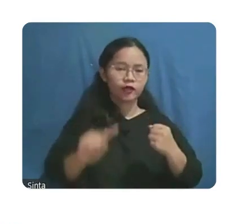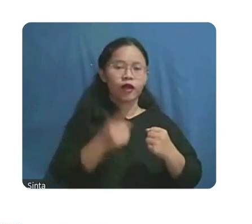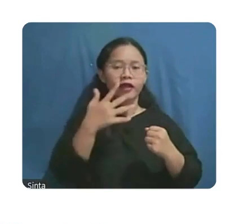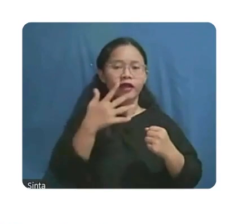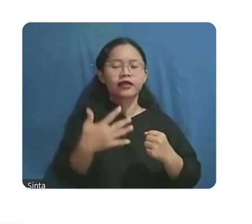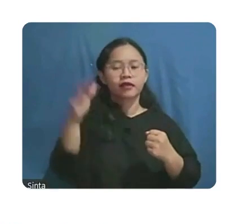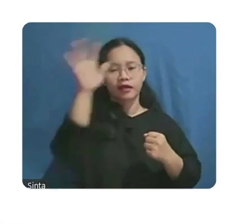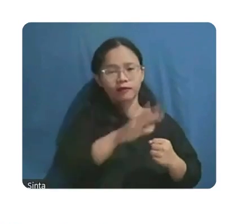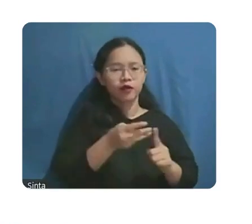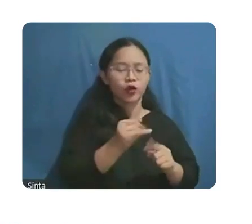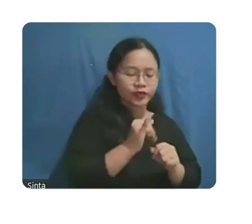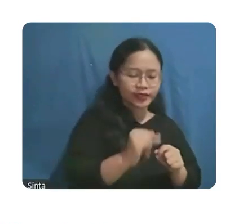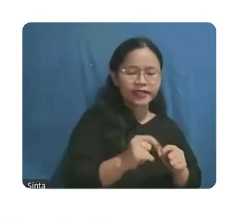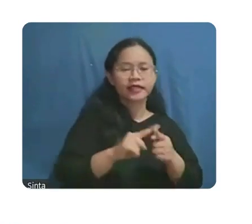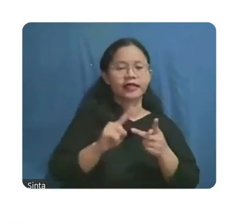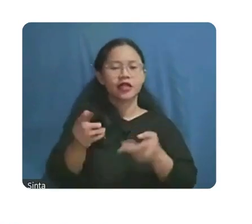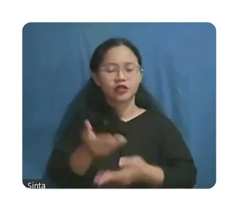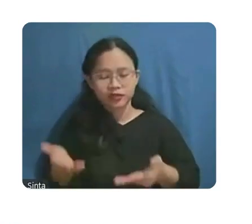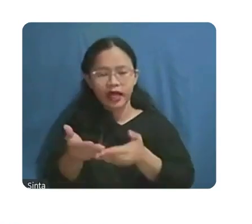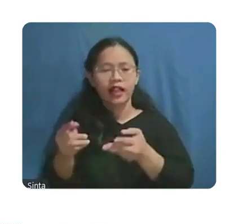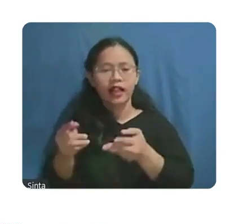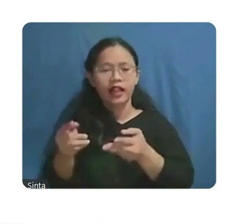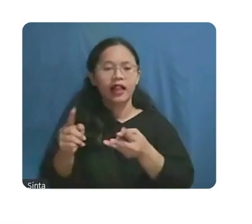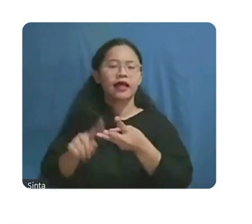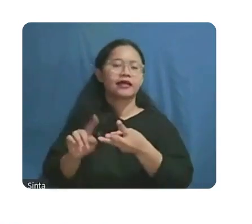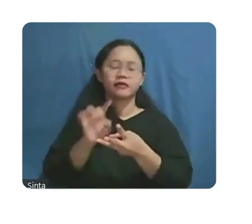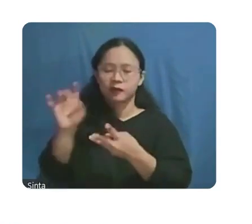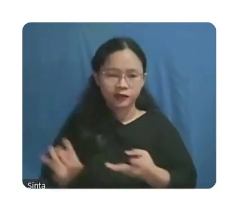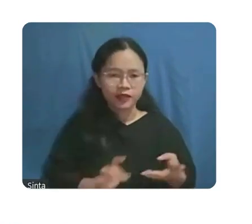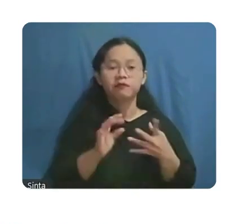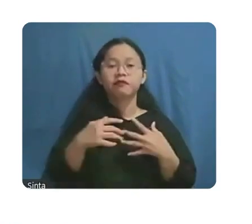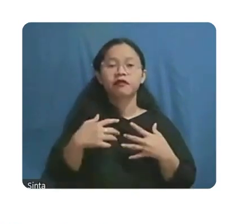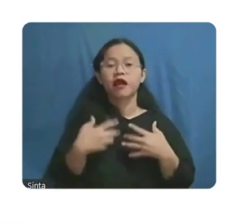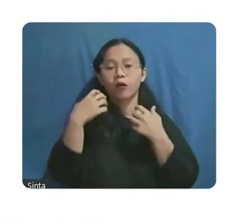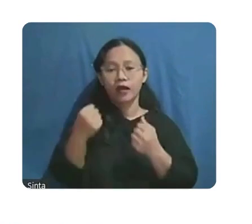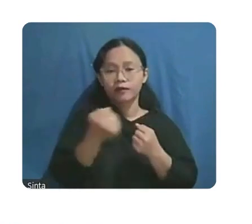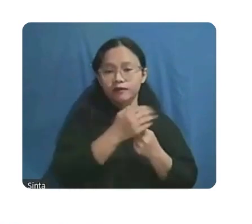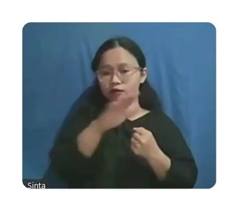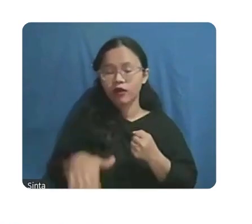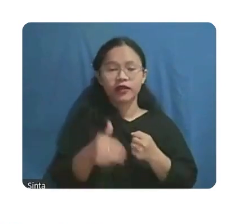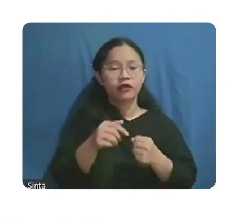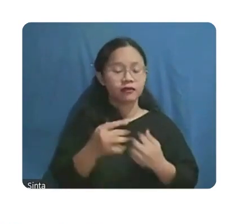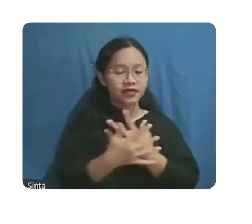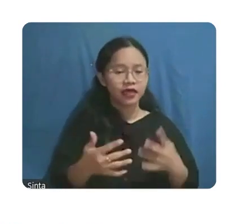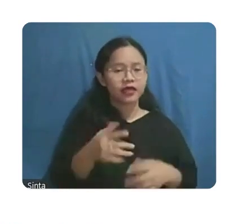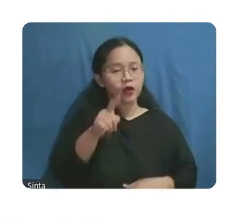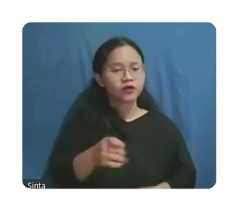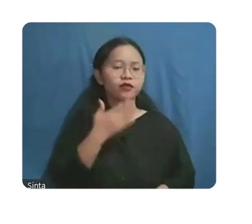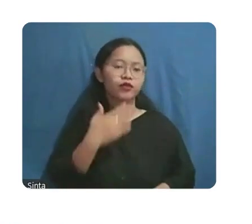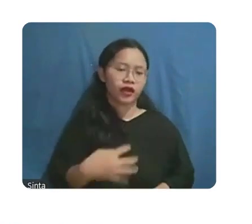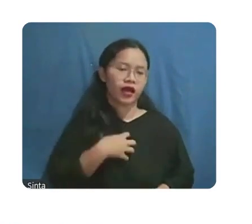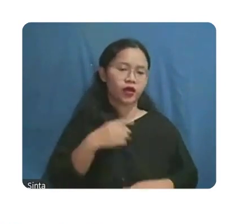social, enabling everyone to the highest level of health. In the health